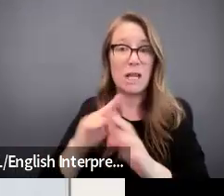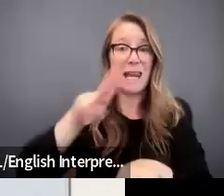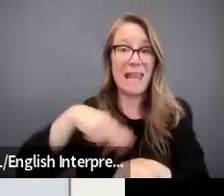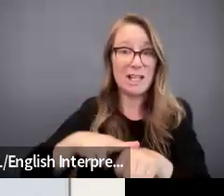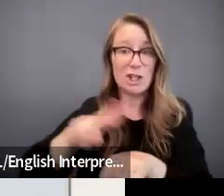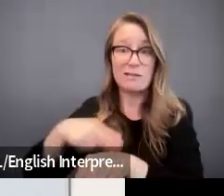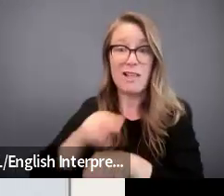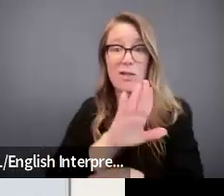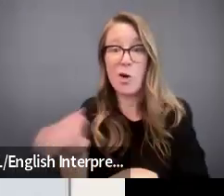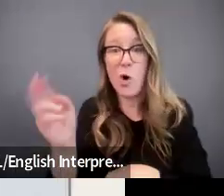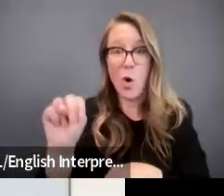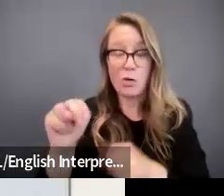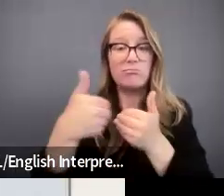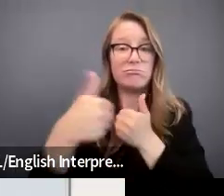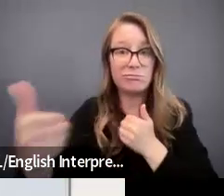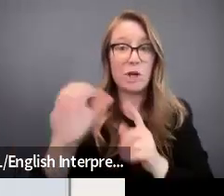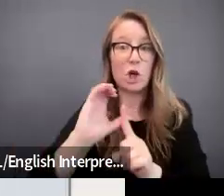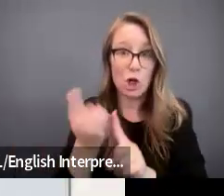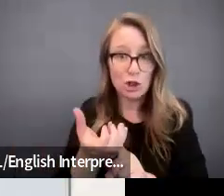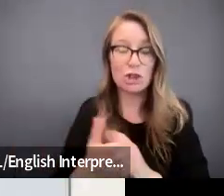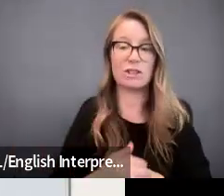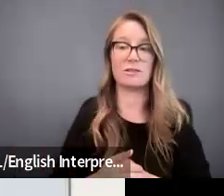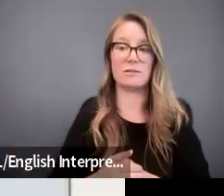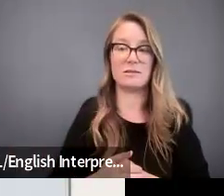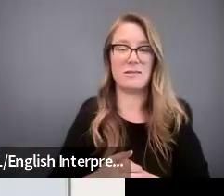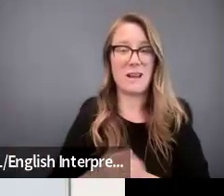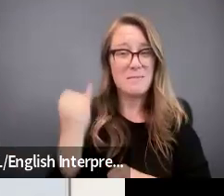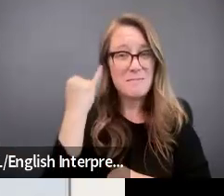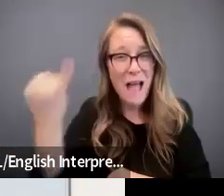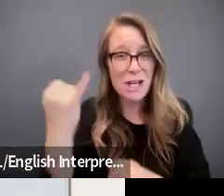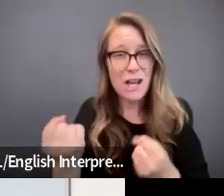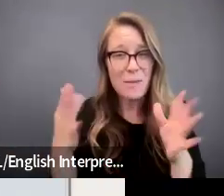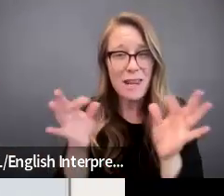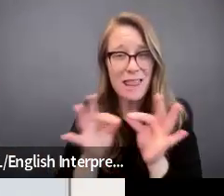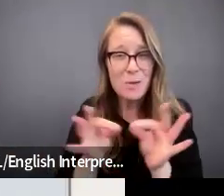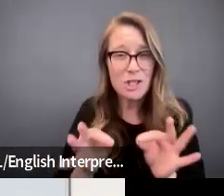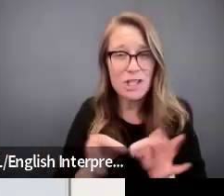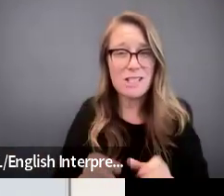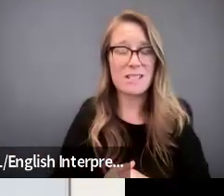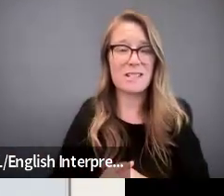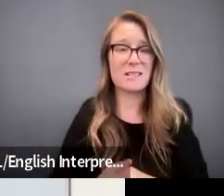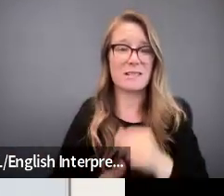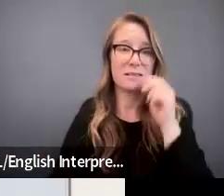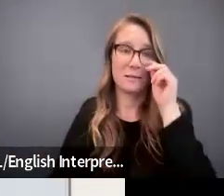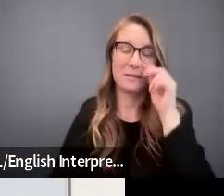own distinct culture. Imagine how many languages.